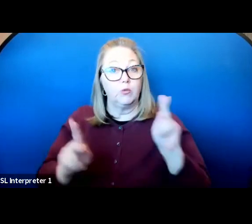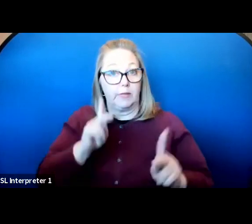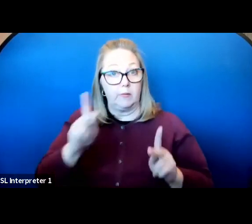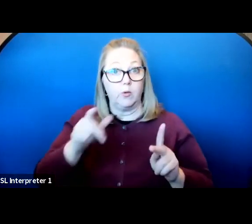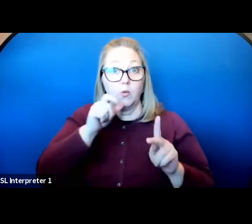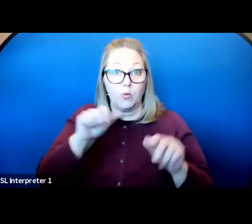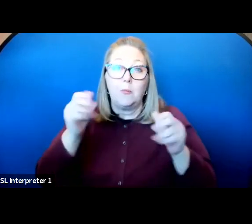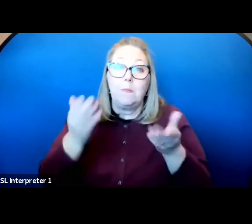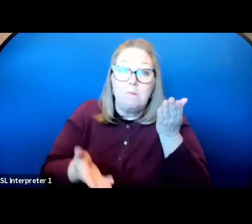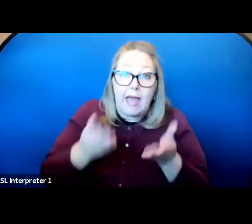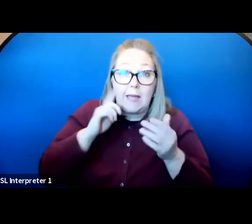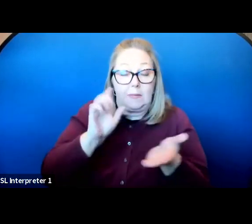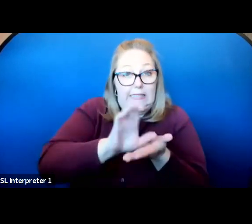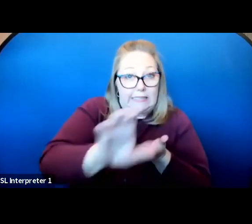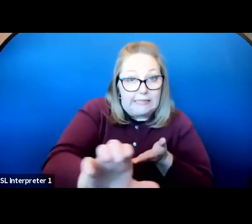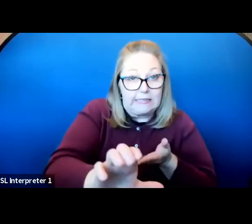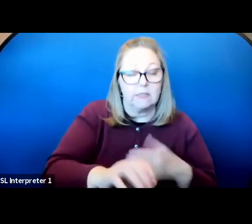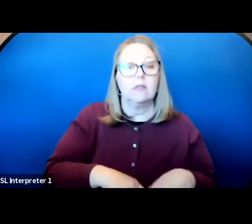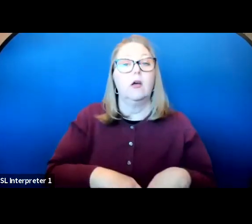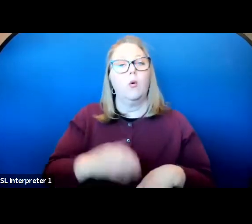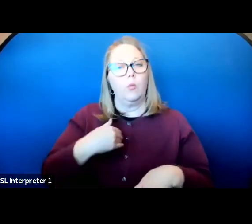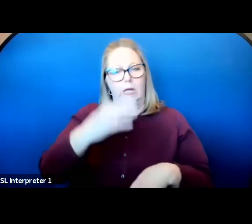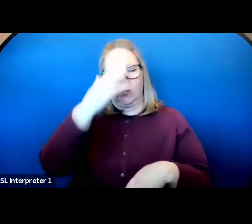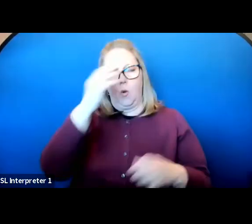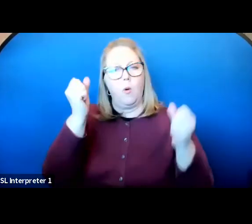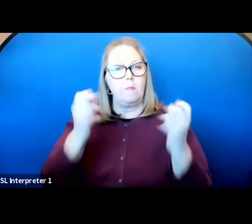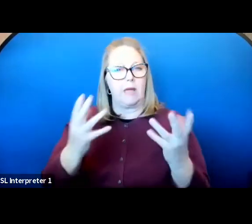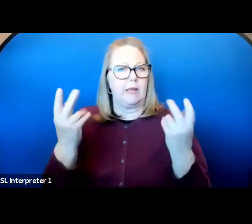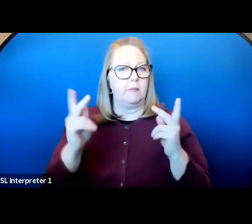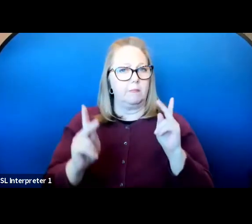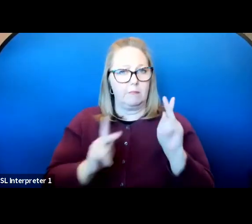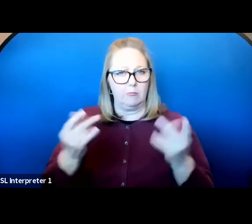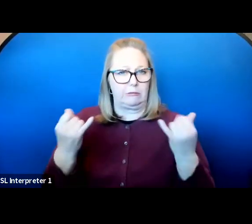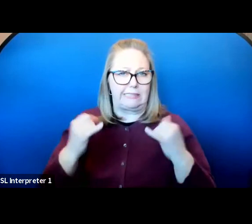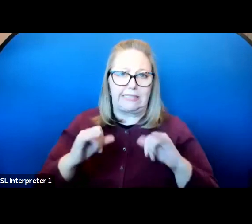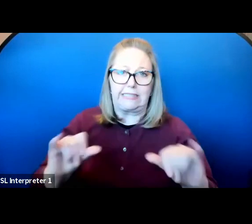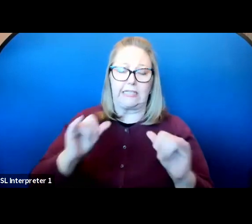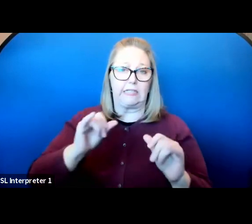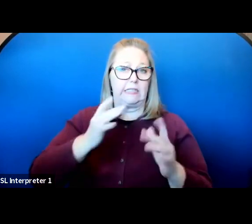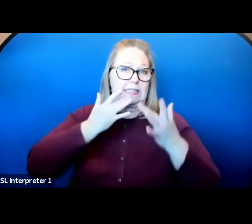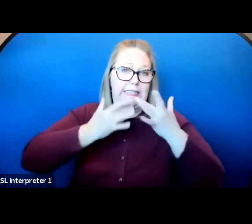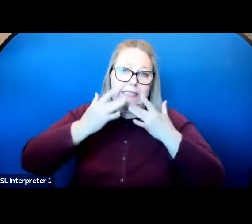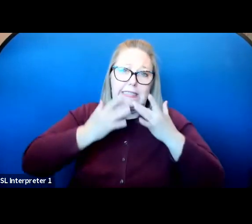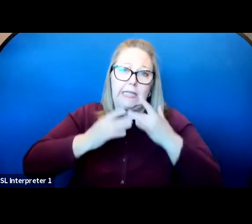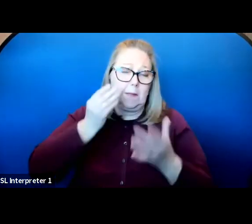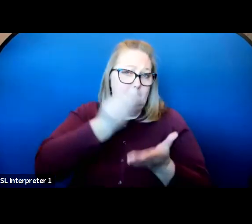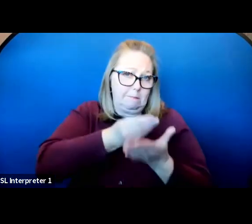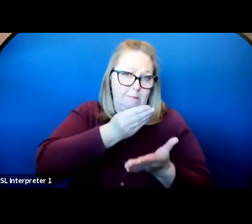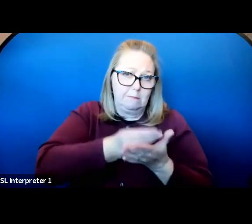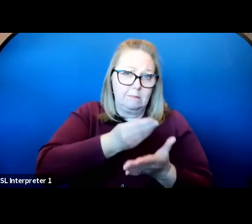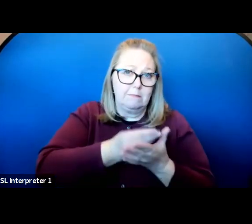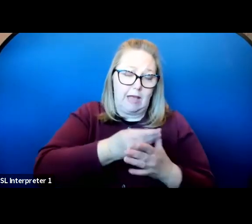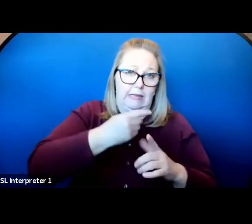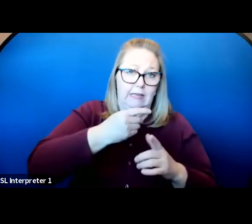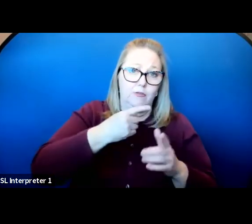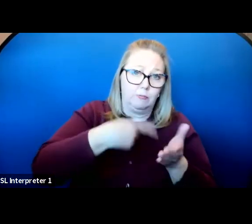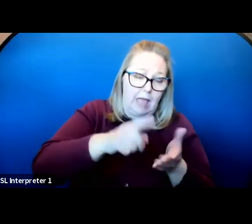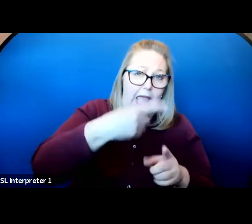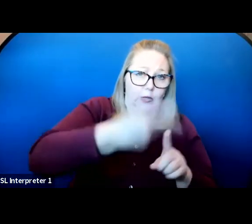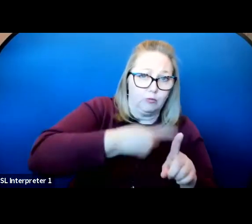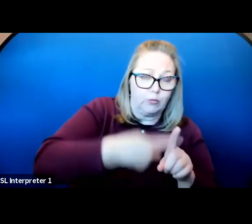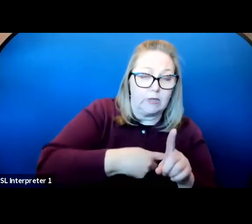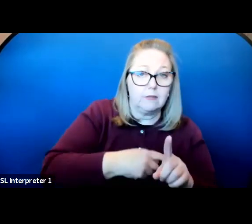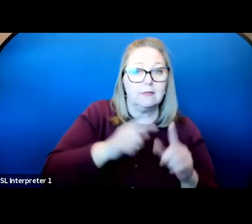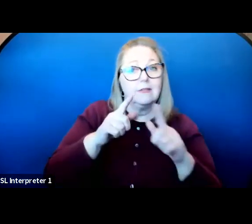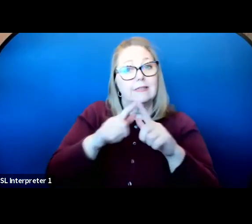still struggling from the pandemic. And the reality is landlords are struggling too. They deserve to be paid for